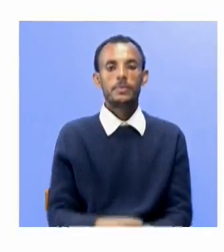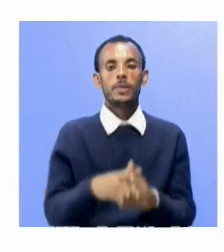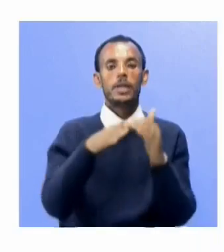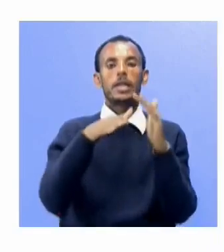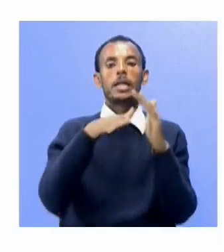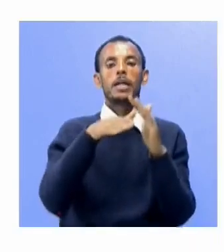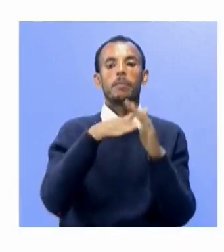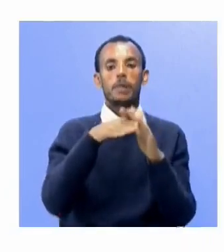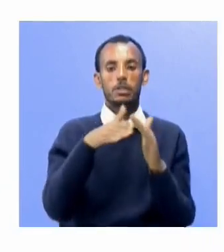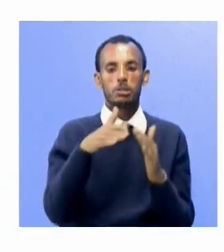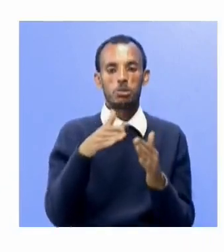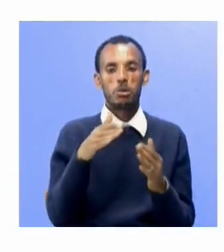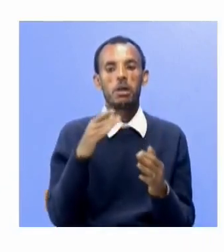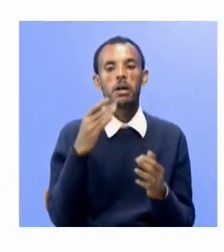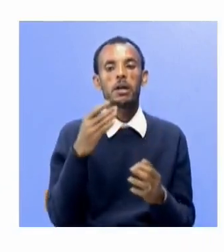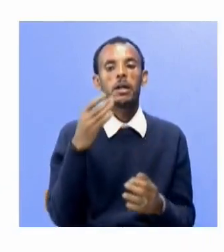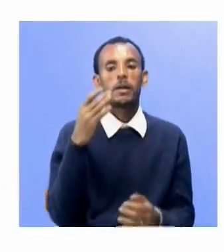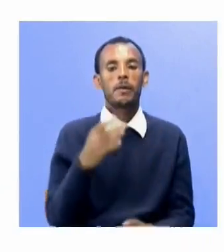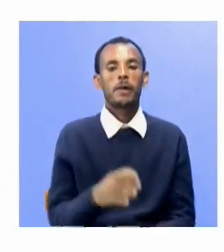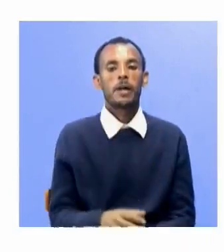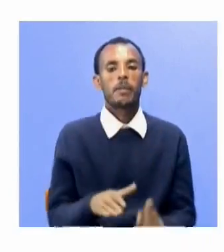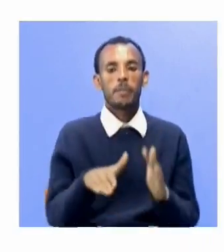Represent